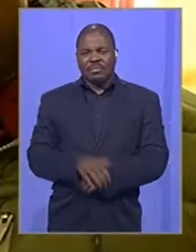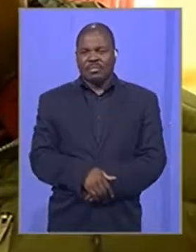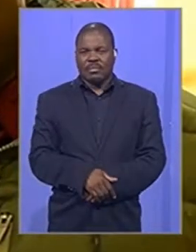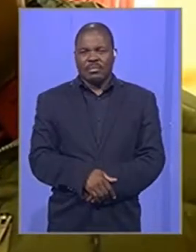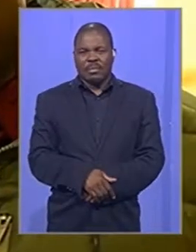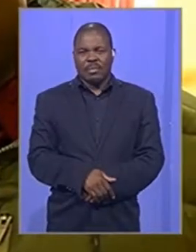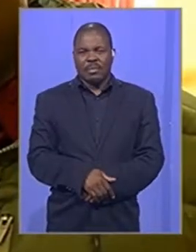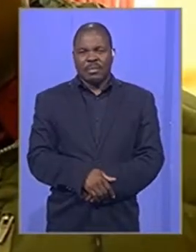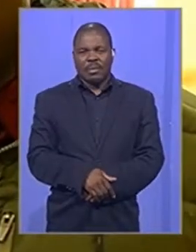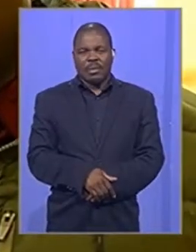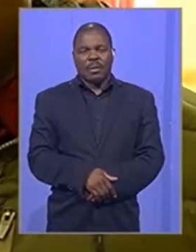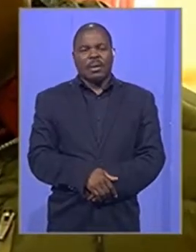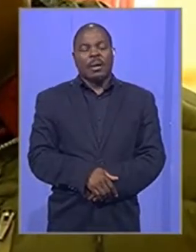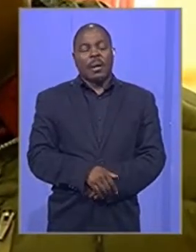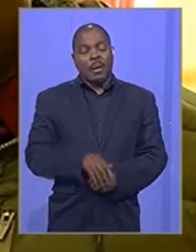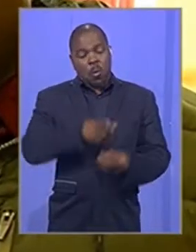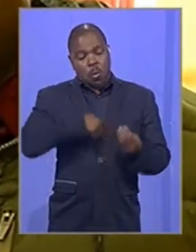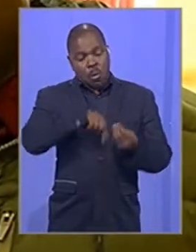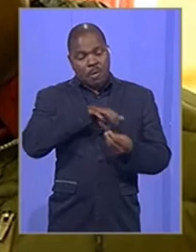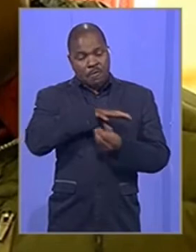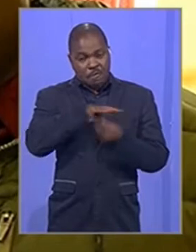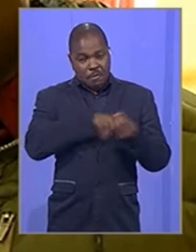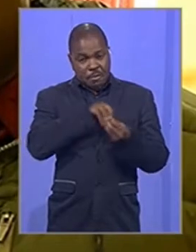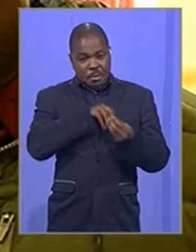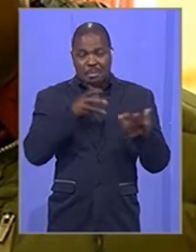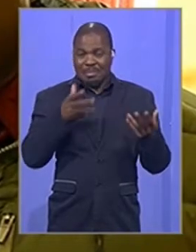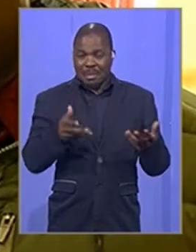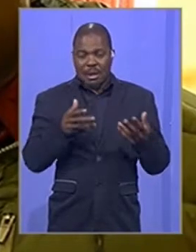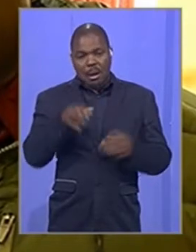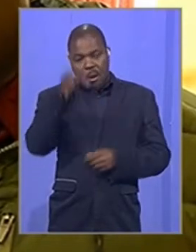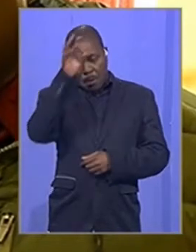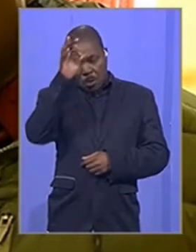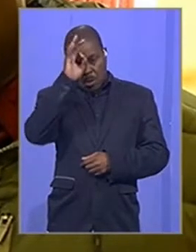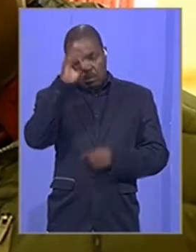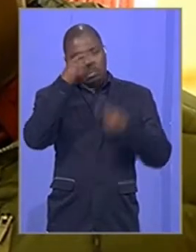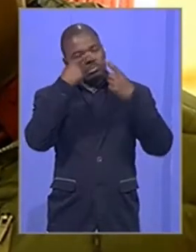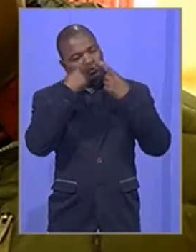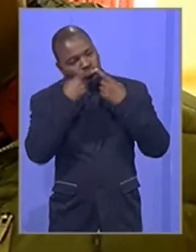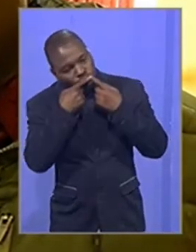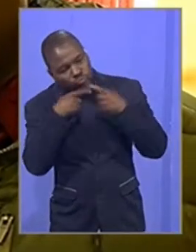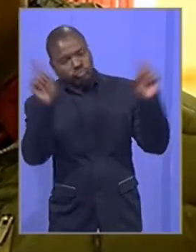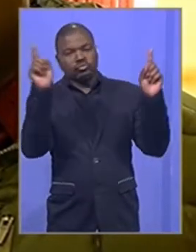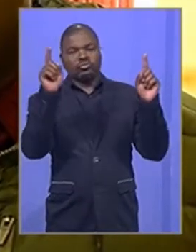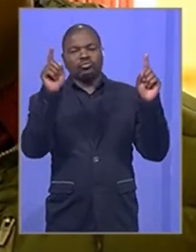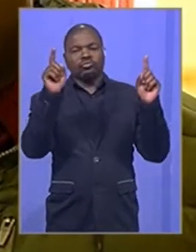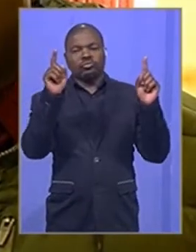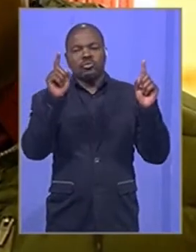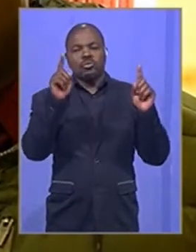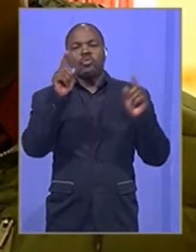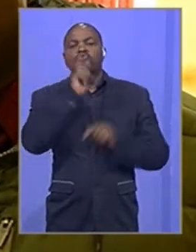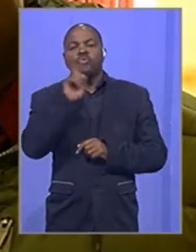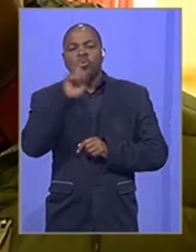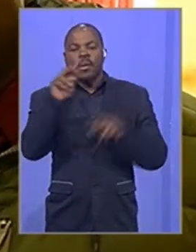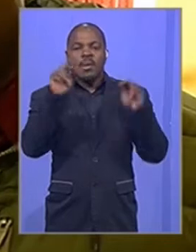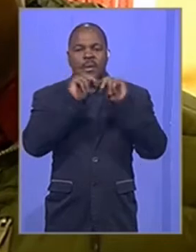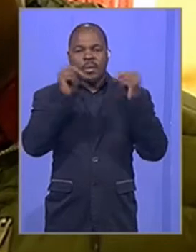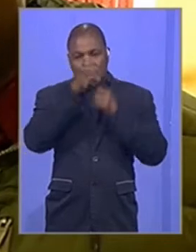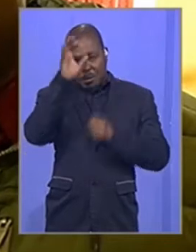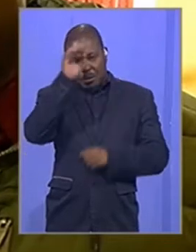surprise as a family, when the police made the pronouncement through the National Minister of